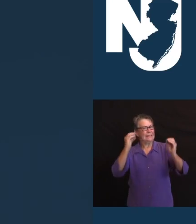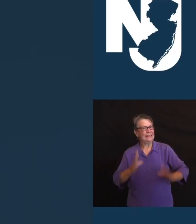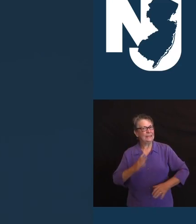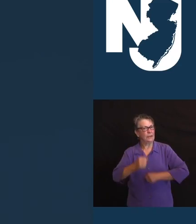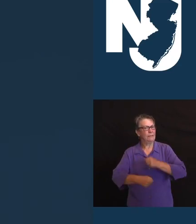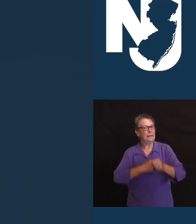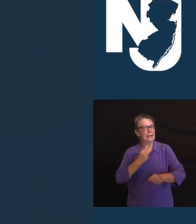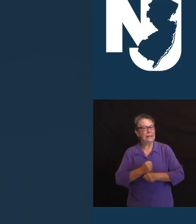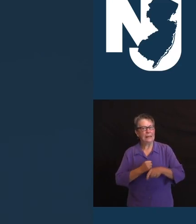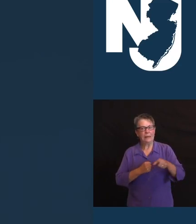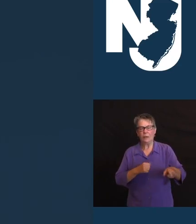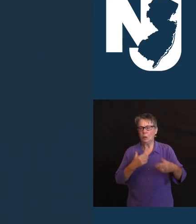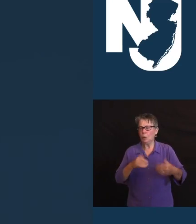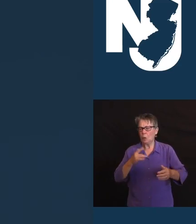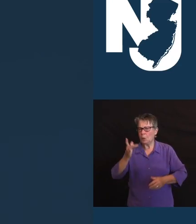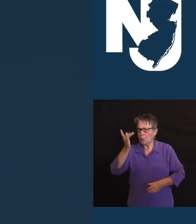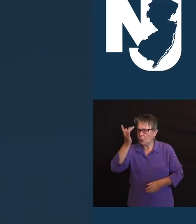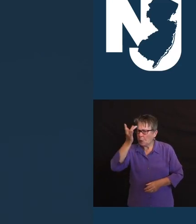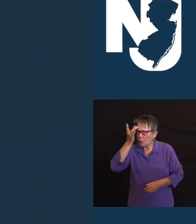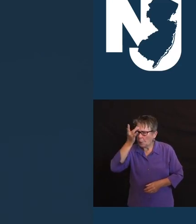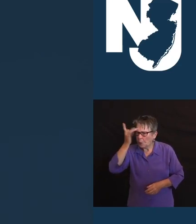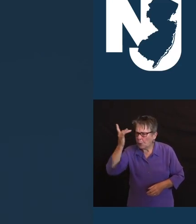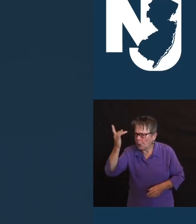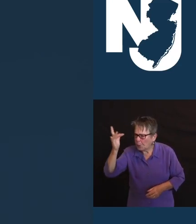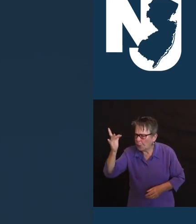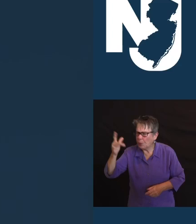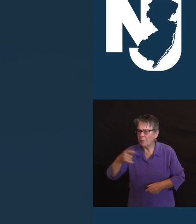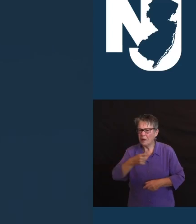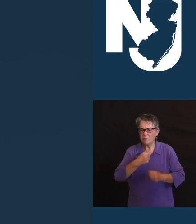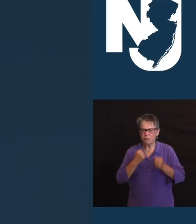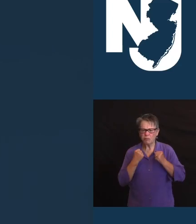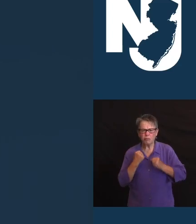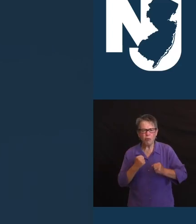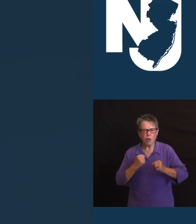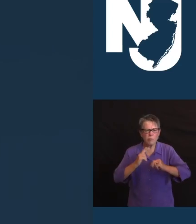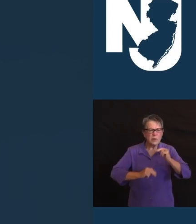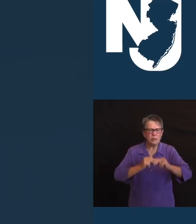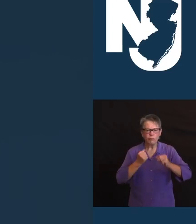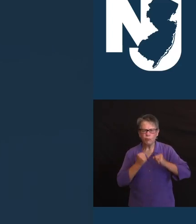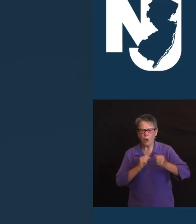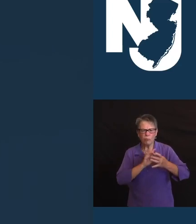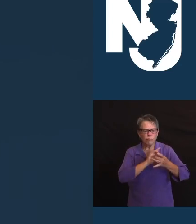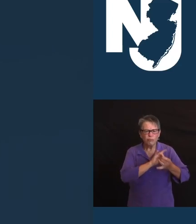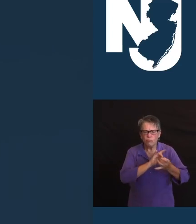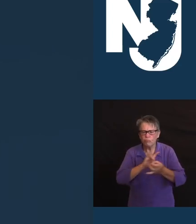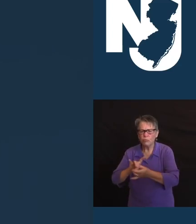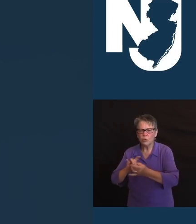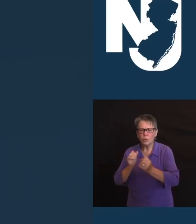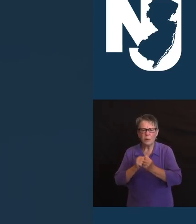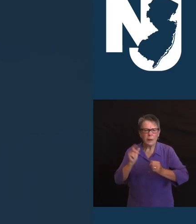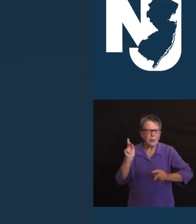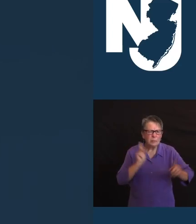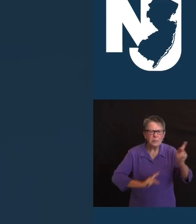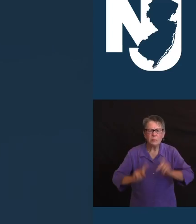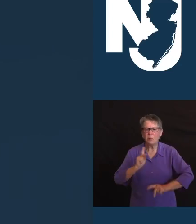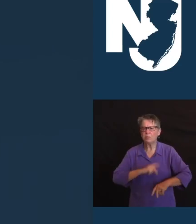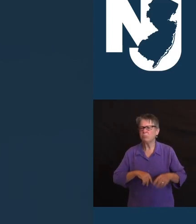relationship she built with her colleagues, or with the easygoing nature that allowed her to garner enormous trust from her 4th